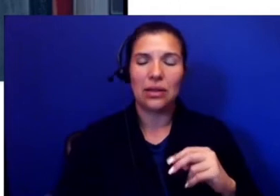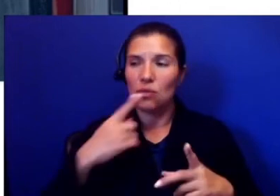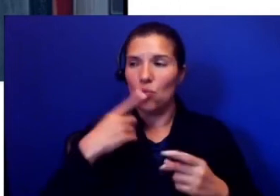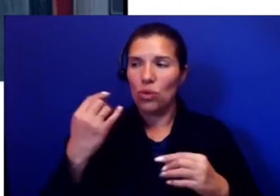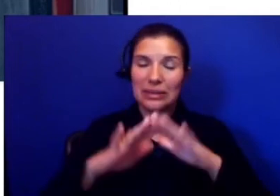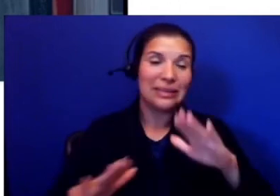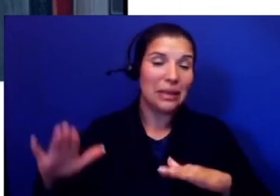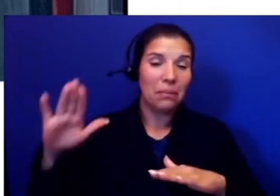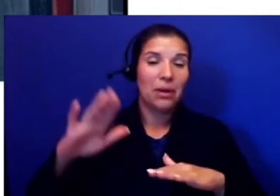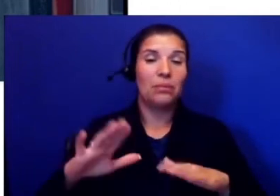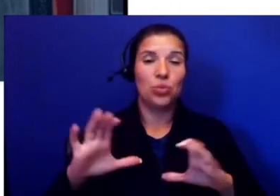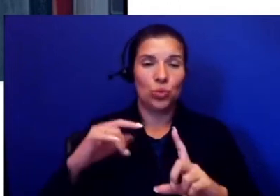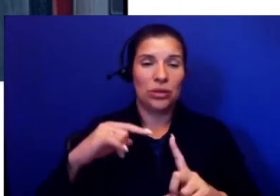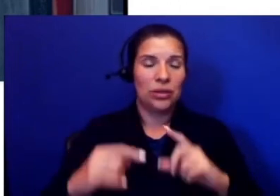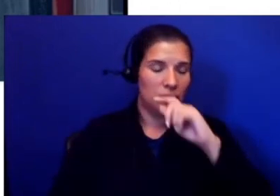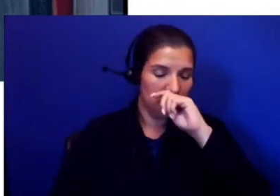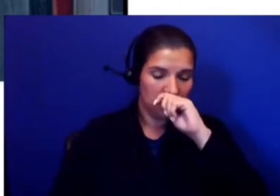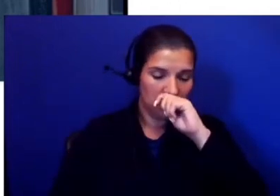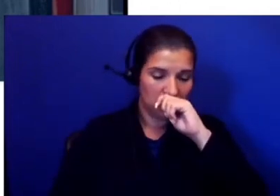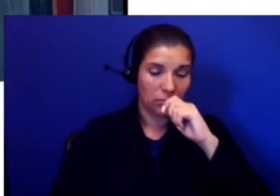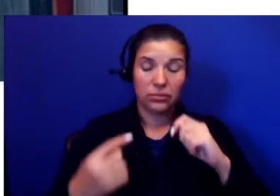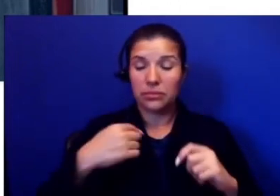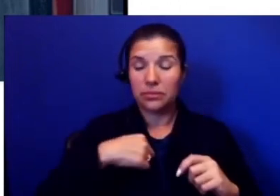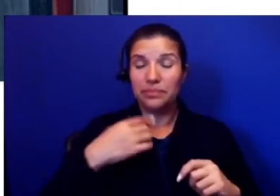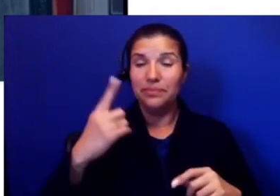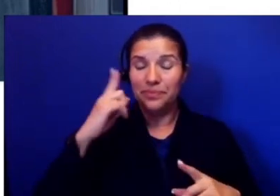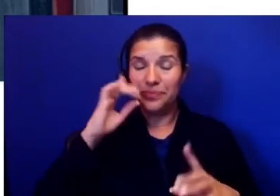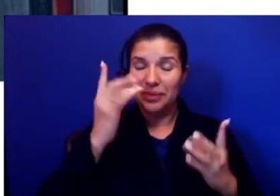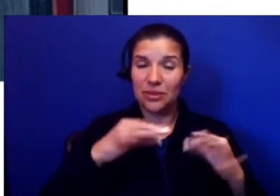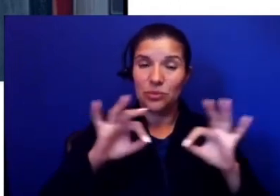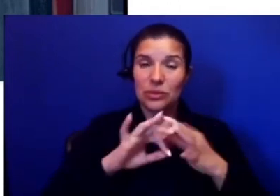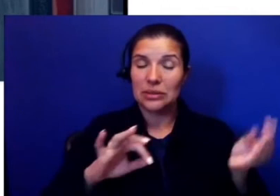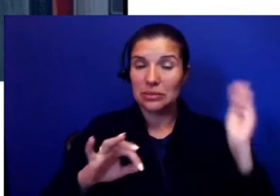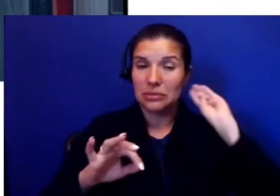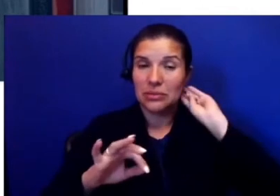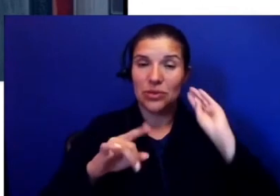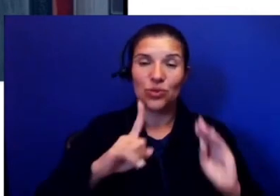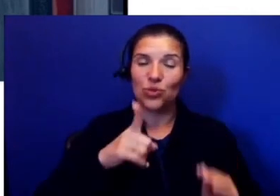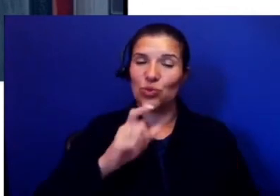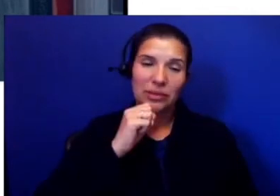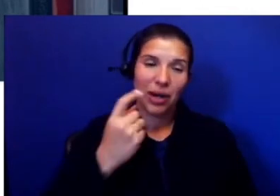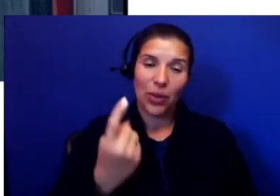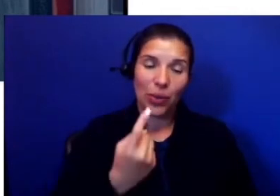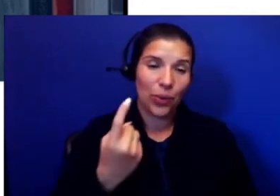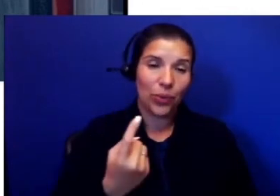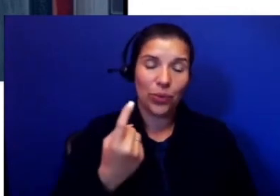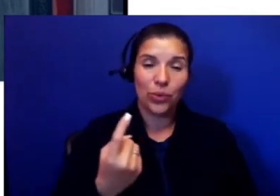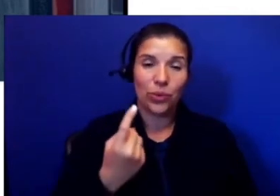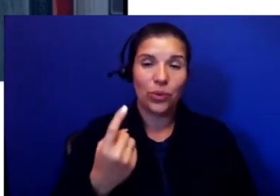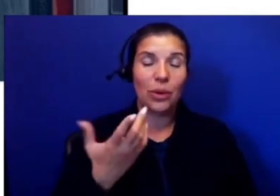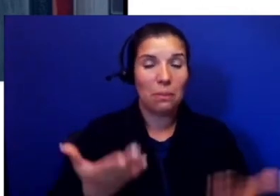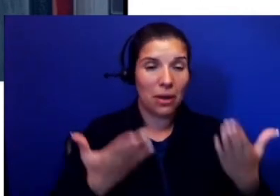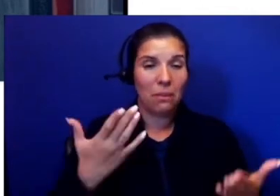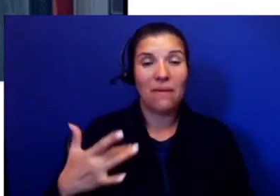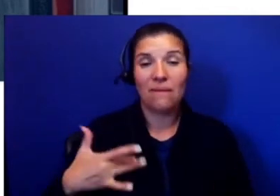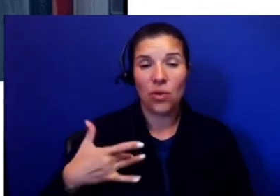do this? Yeah, I think the thing to keep in mind for me is that you're never alone. It may feel like you're alone,